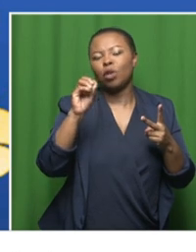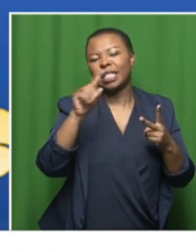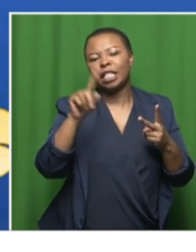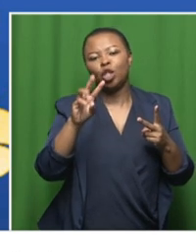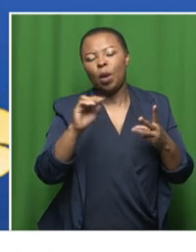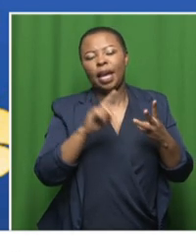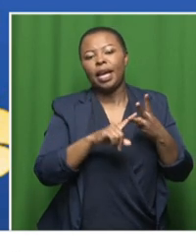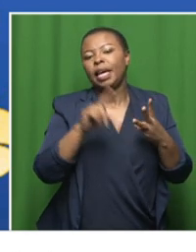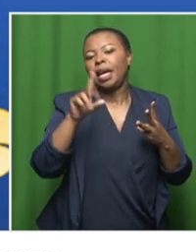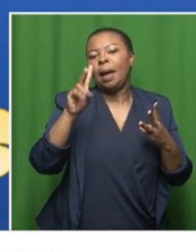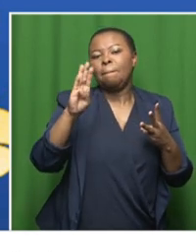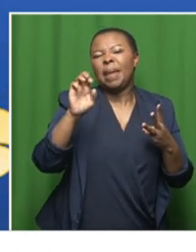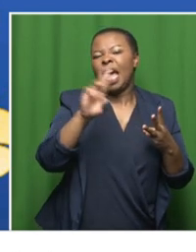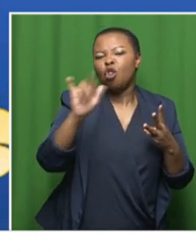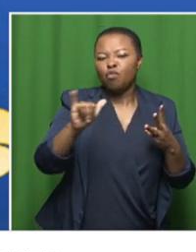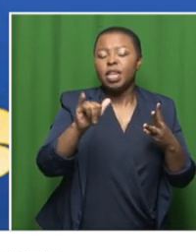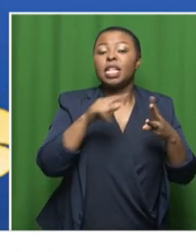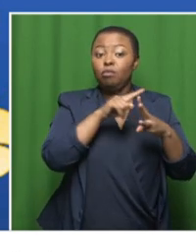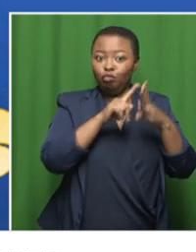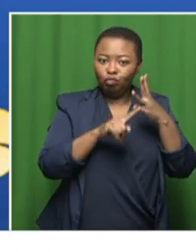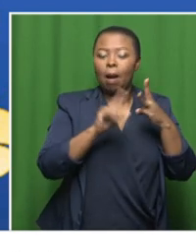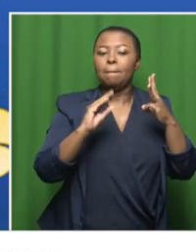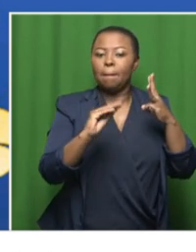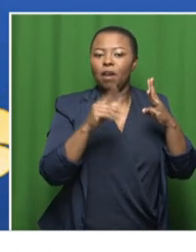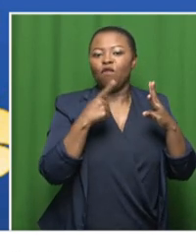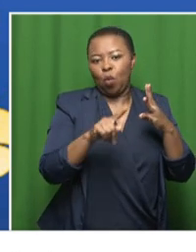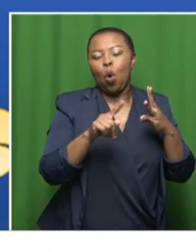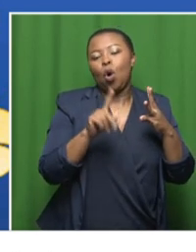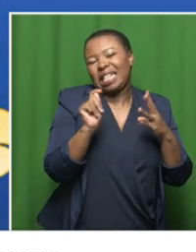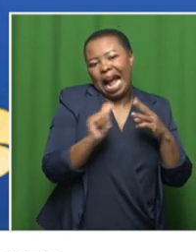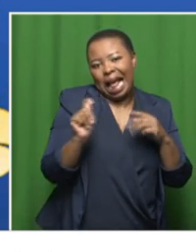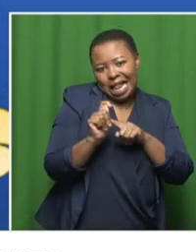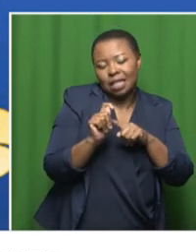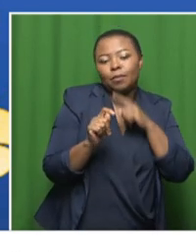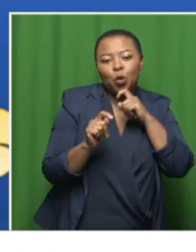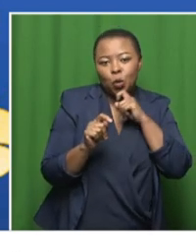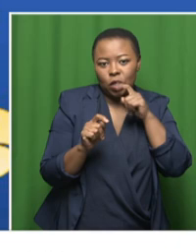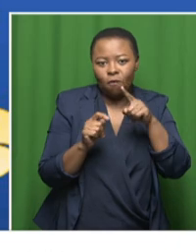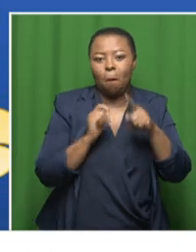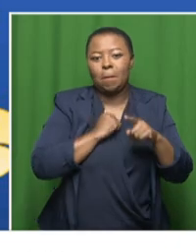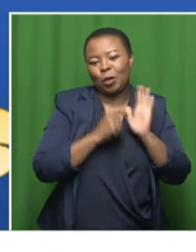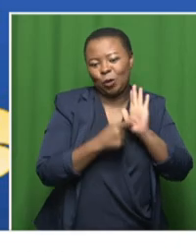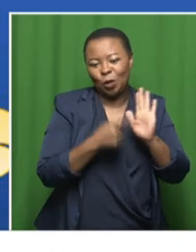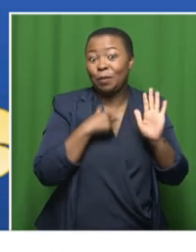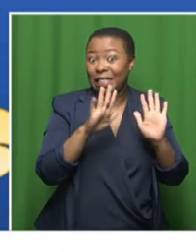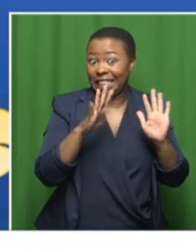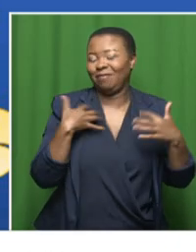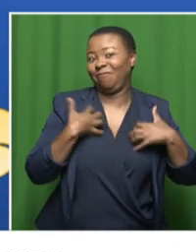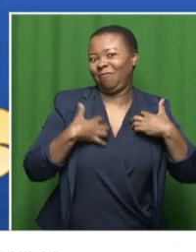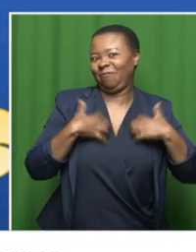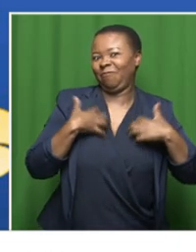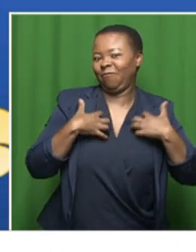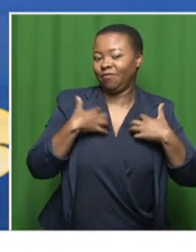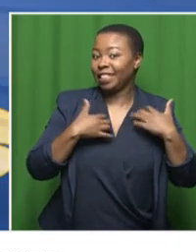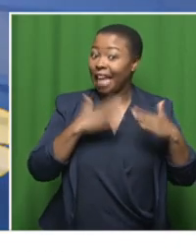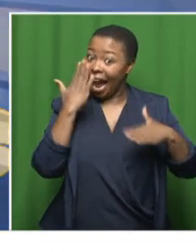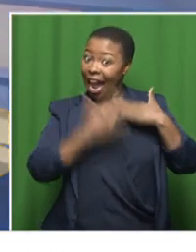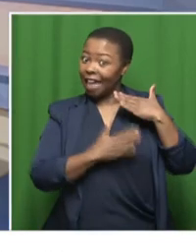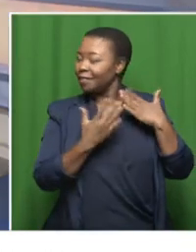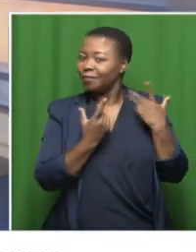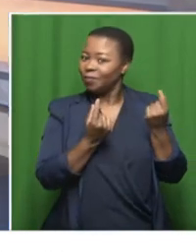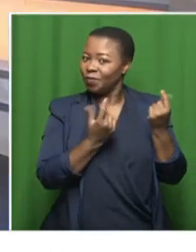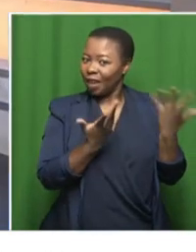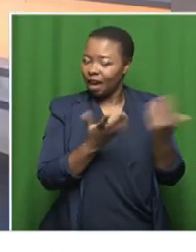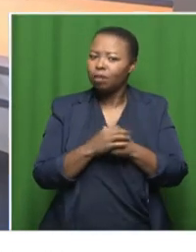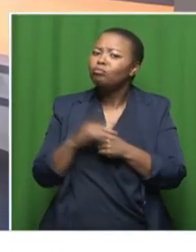Berry, they're all puppeteering for Takalani, and I got to use them for my show. So I'm very excited to see what the end product will be like. Maybe if you